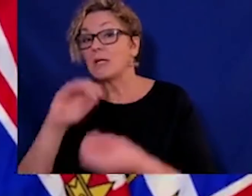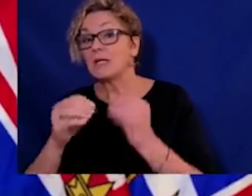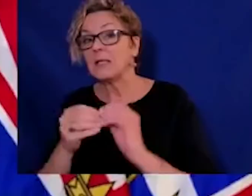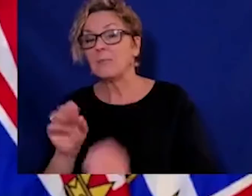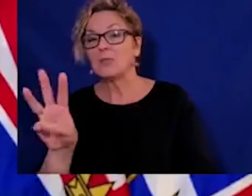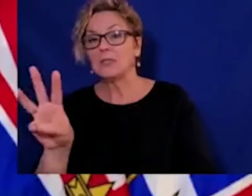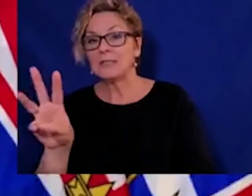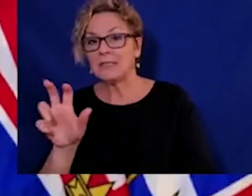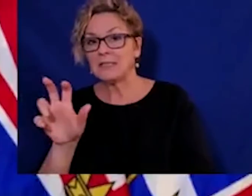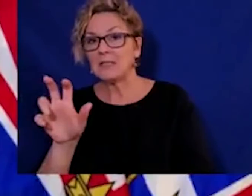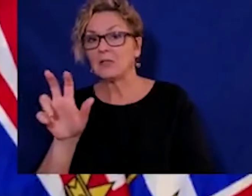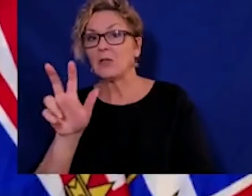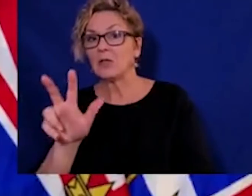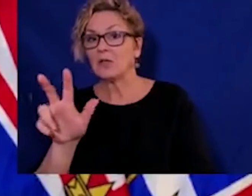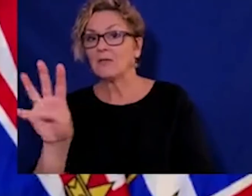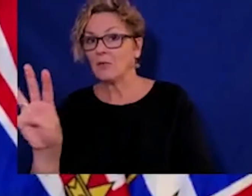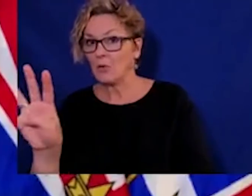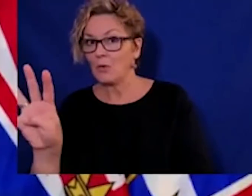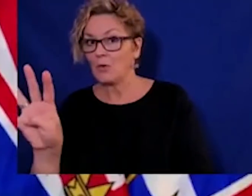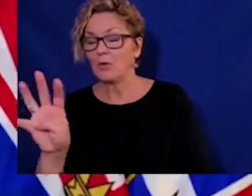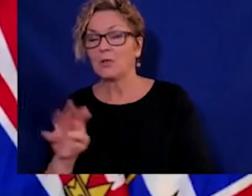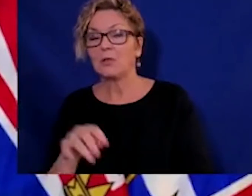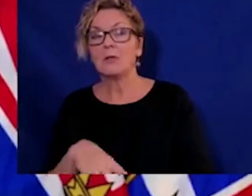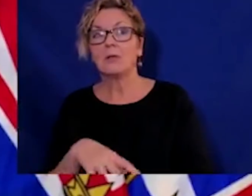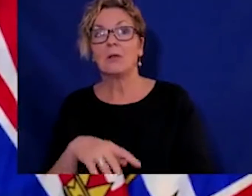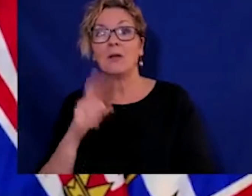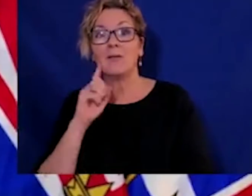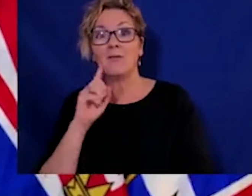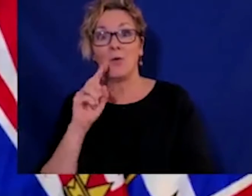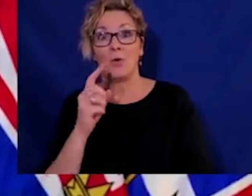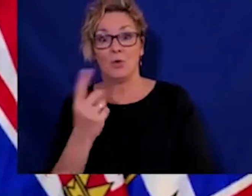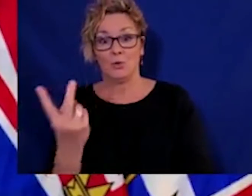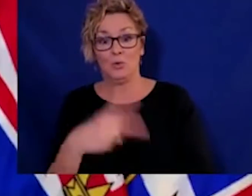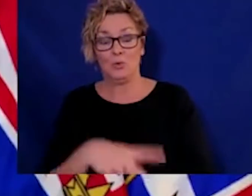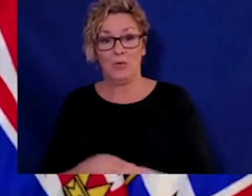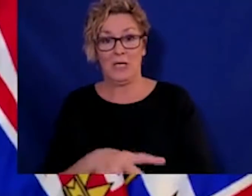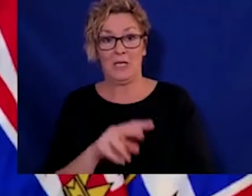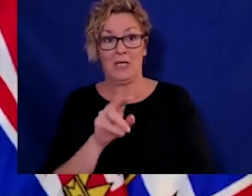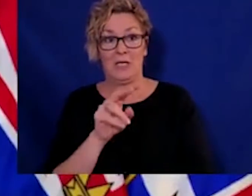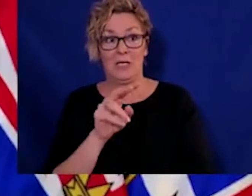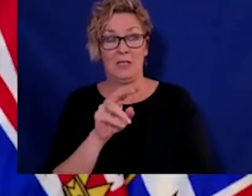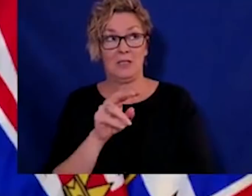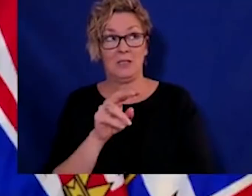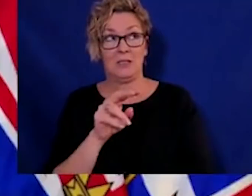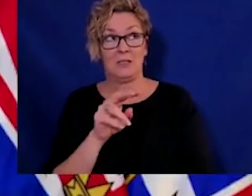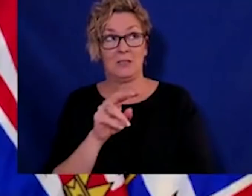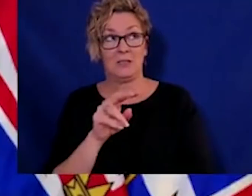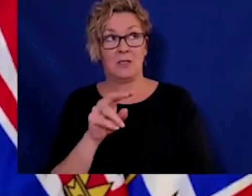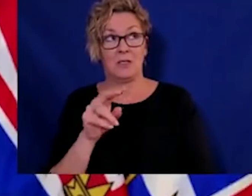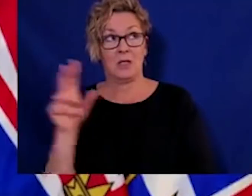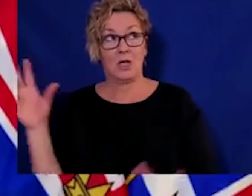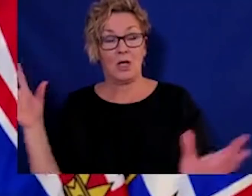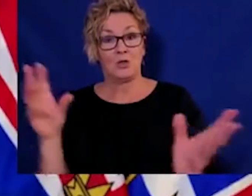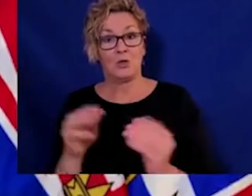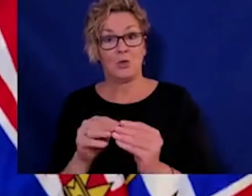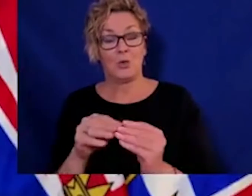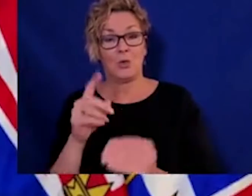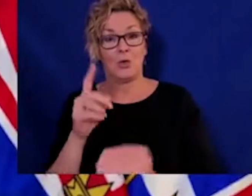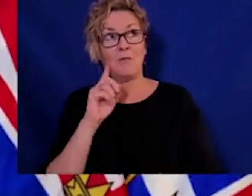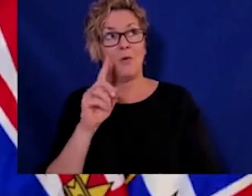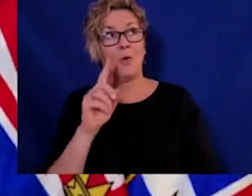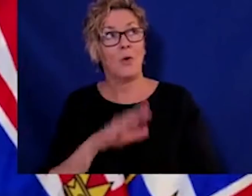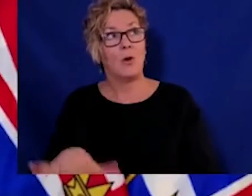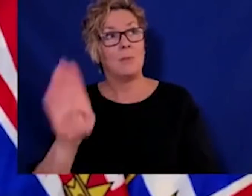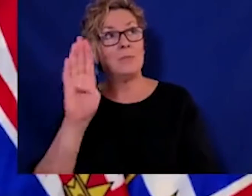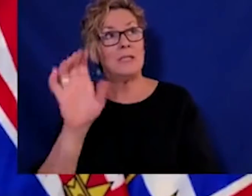was 634. And I will note for those 2 days, our new total for the